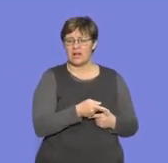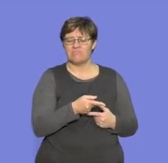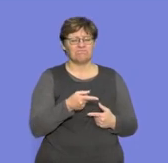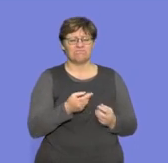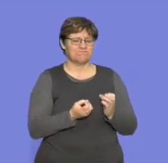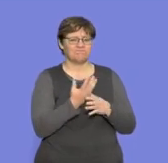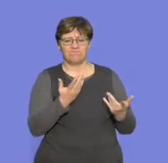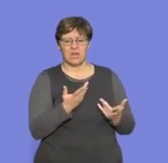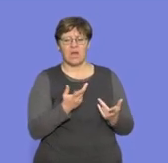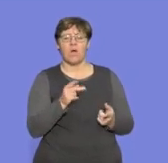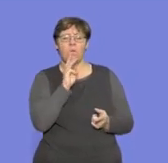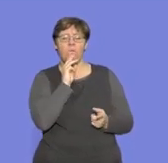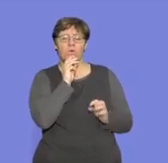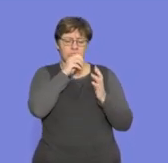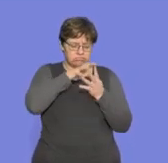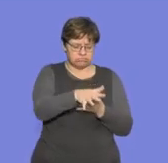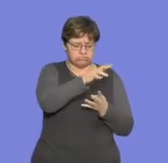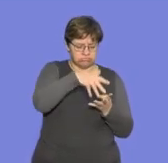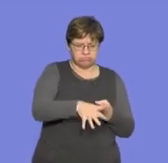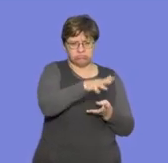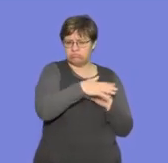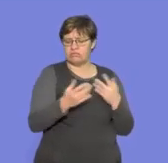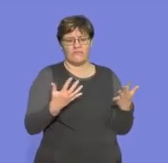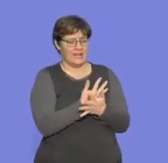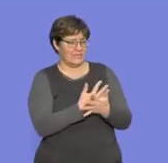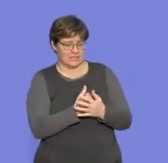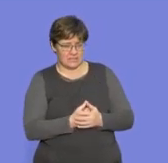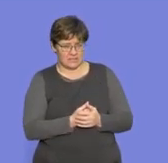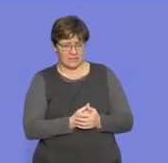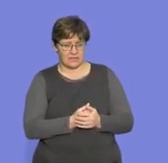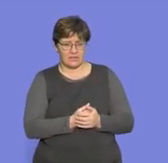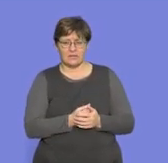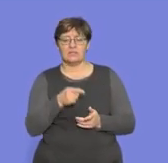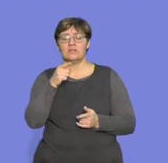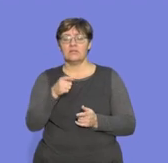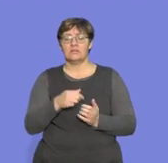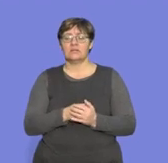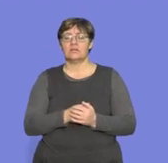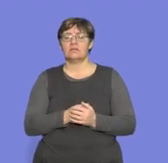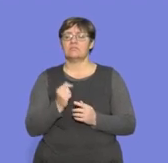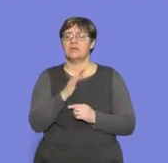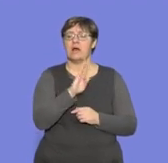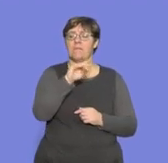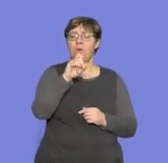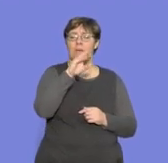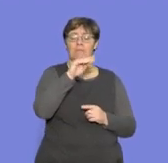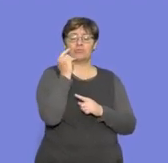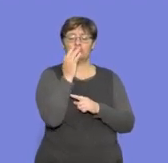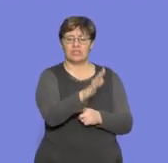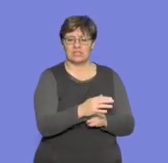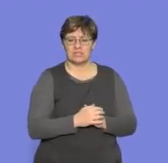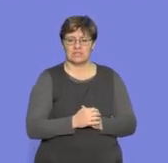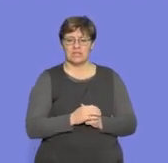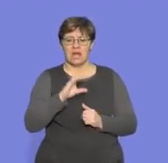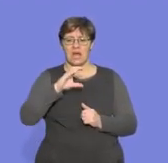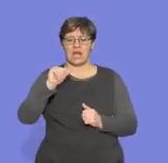very quickly through them. The vegetation in these areas are characterized by baobab trees, acacia trees,